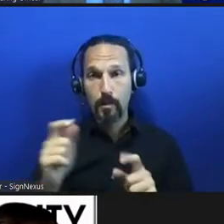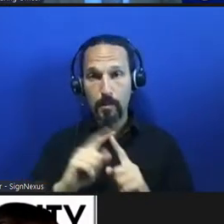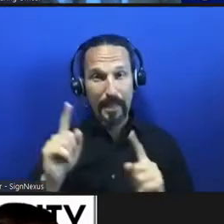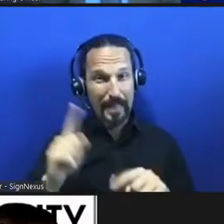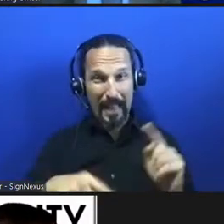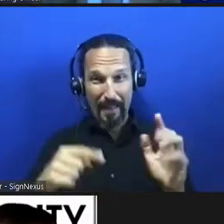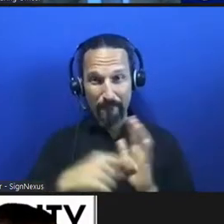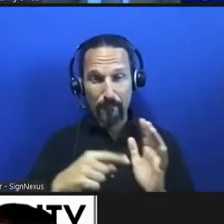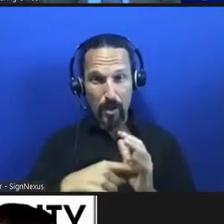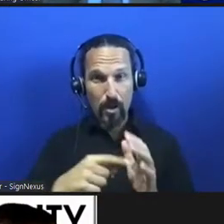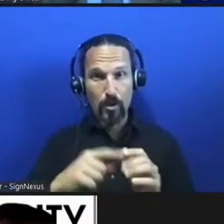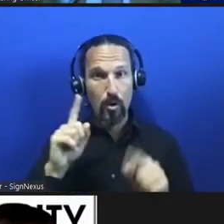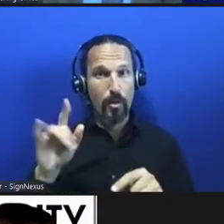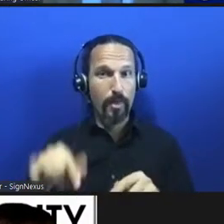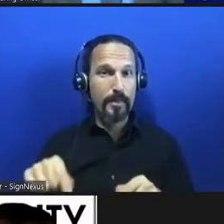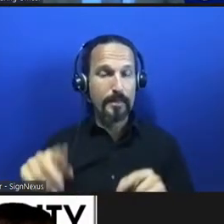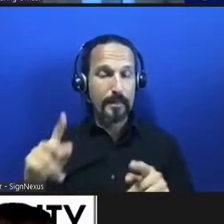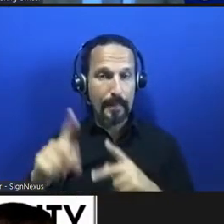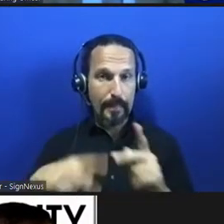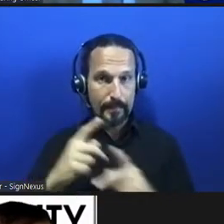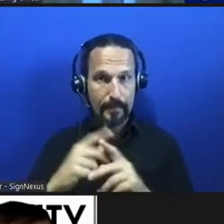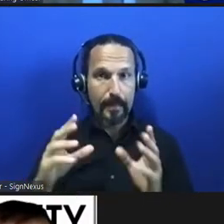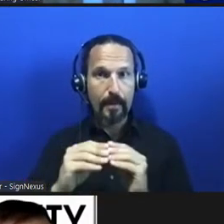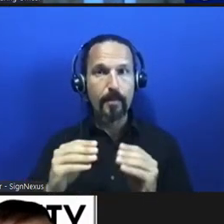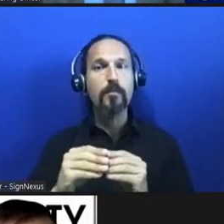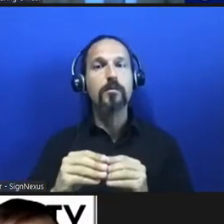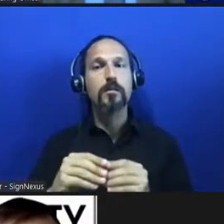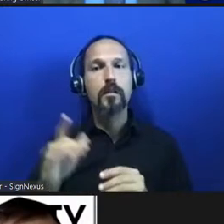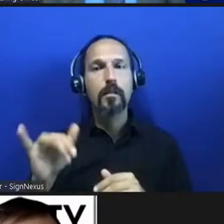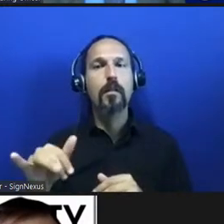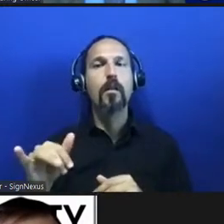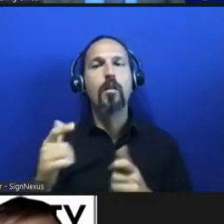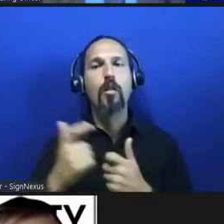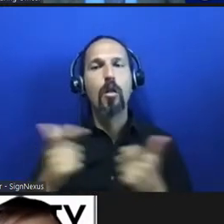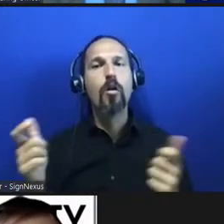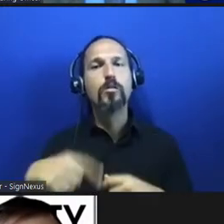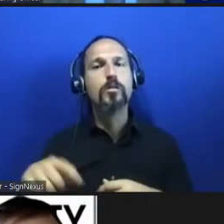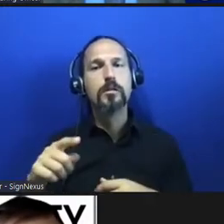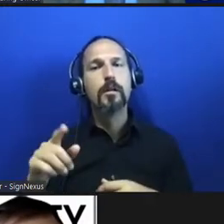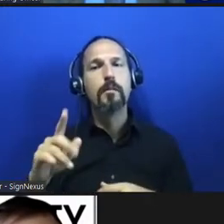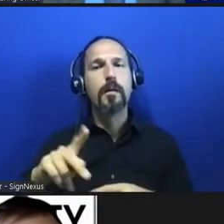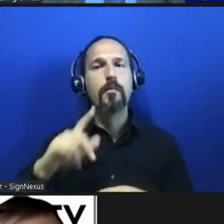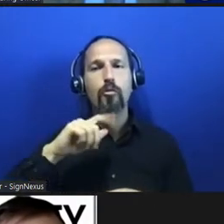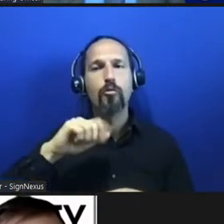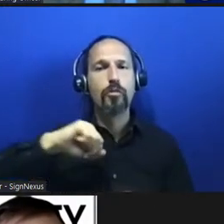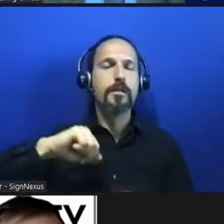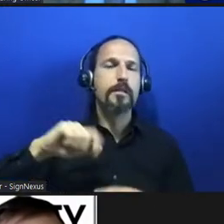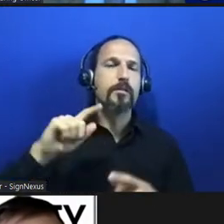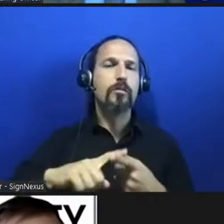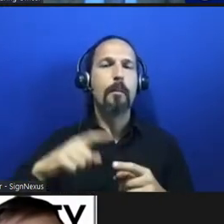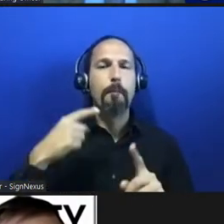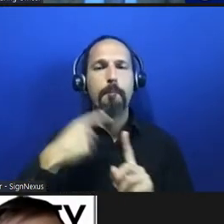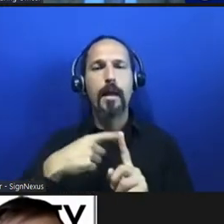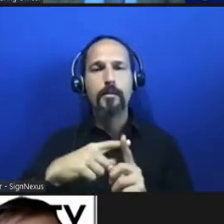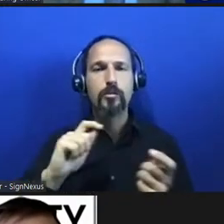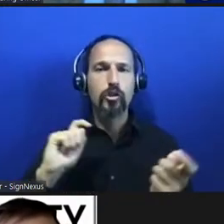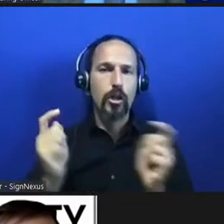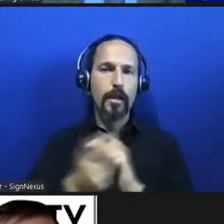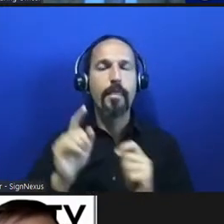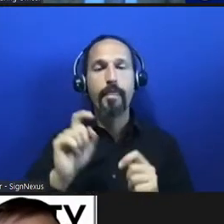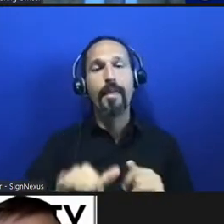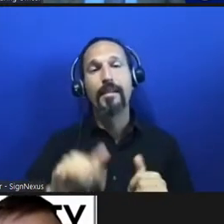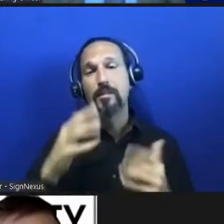afford to spend hours at these hearings and that the loudest voices are often those resistant to positive change and that's